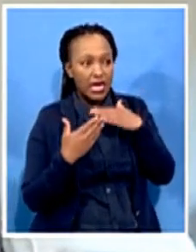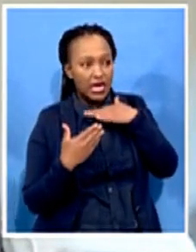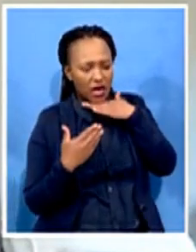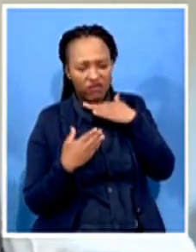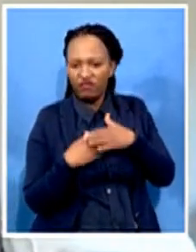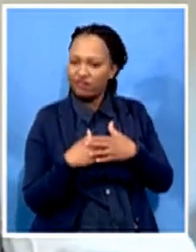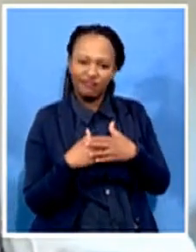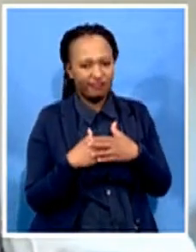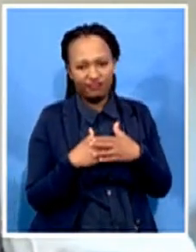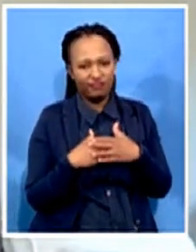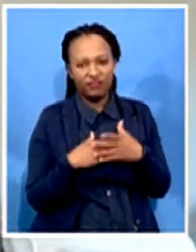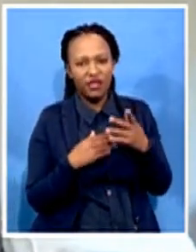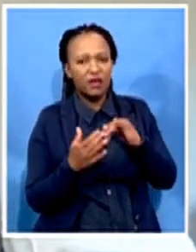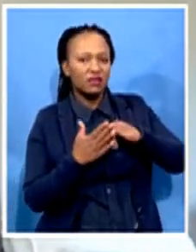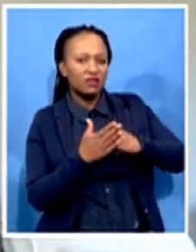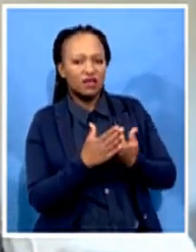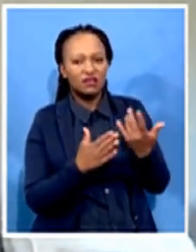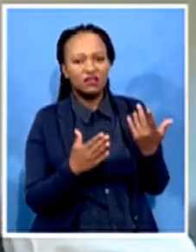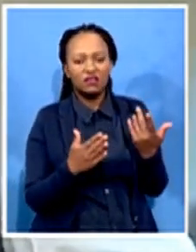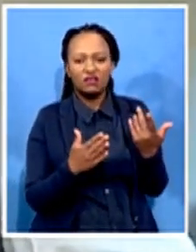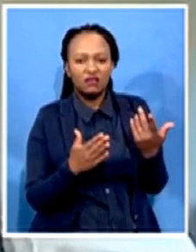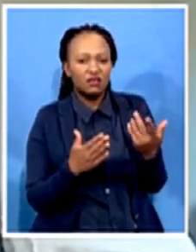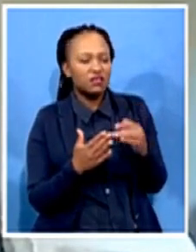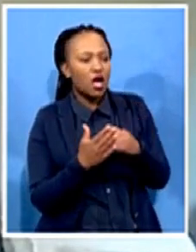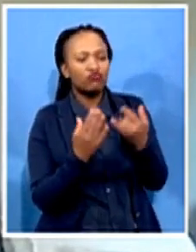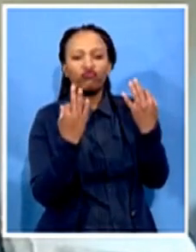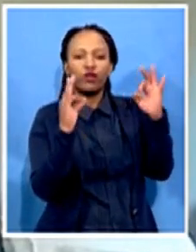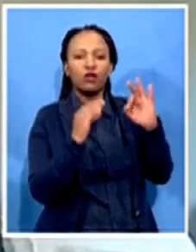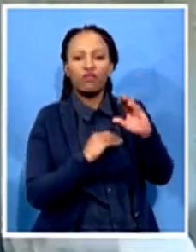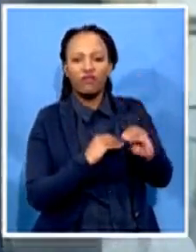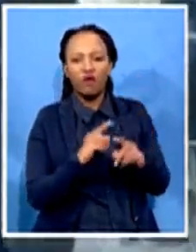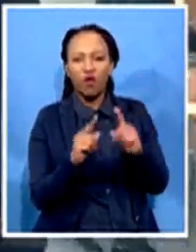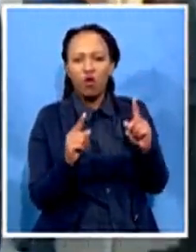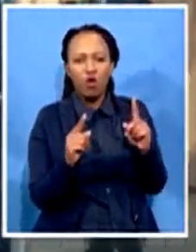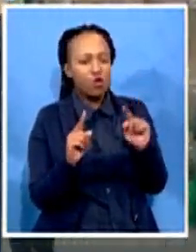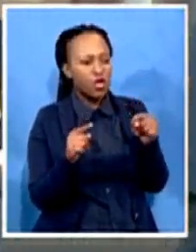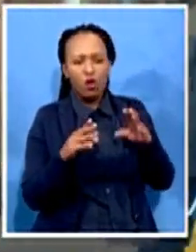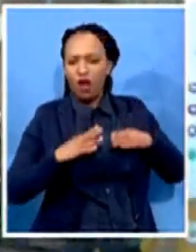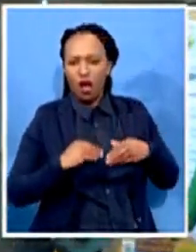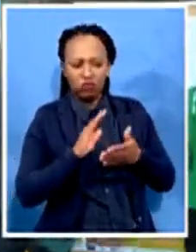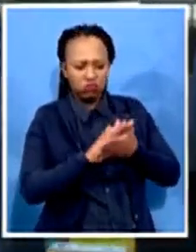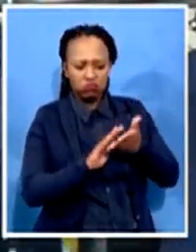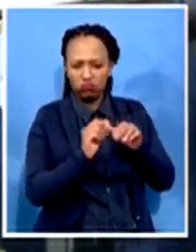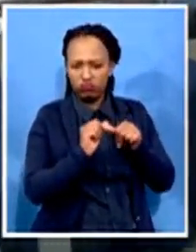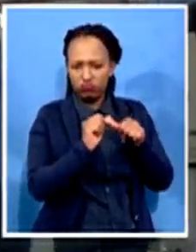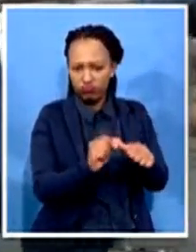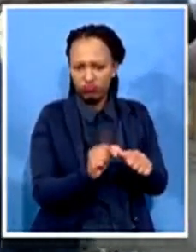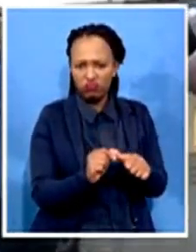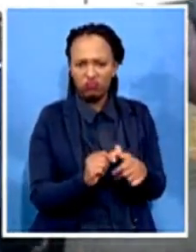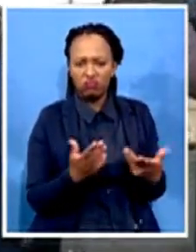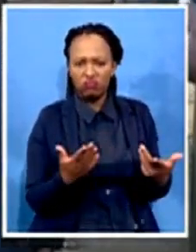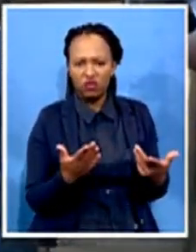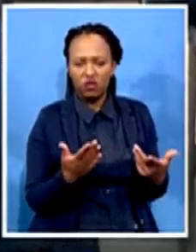getting off scot-free, and we cannot allow this. It seems like a weakness of the President. What would be enough, sir?